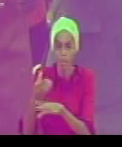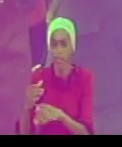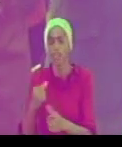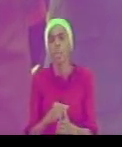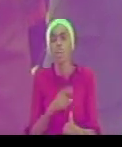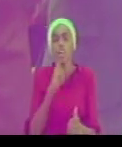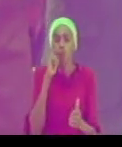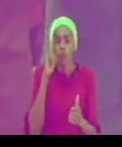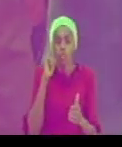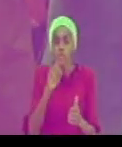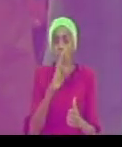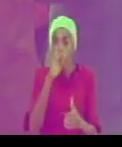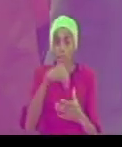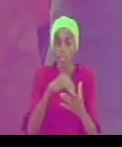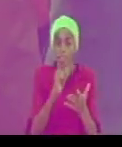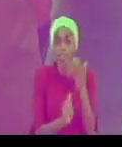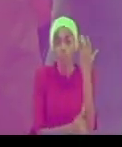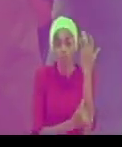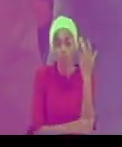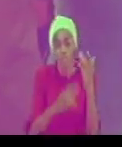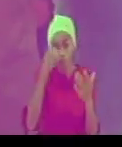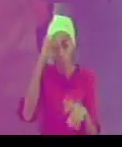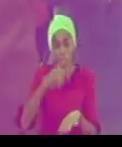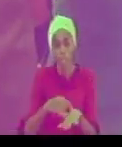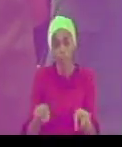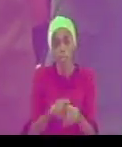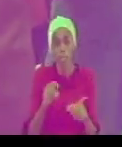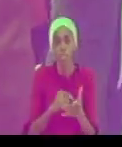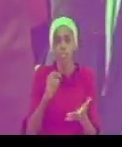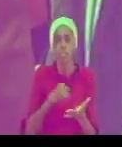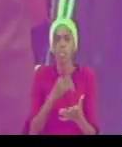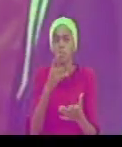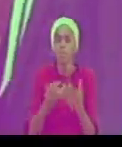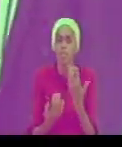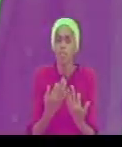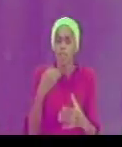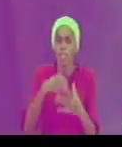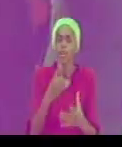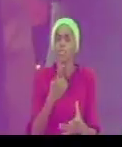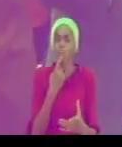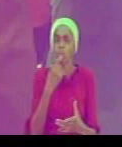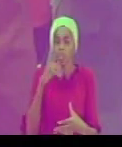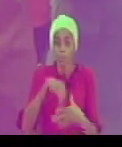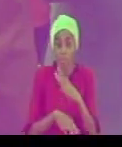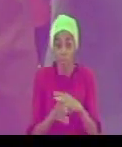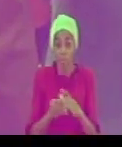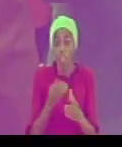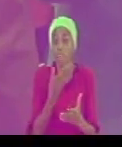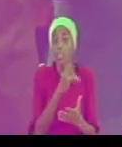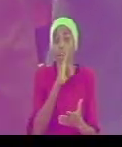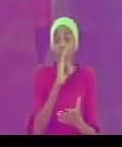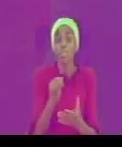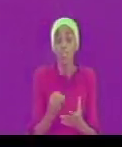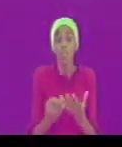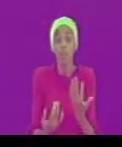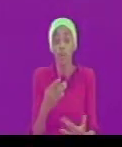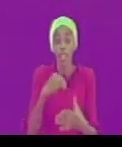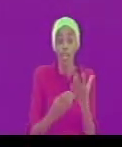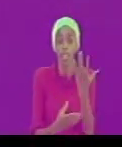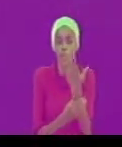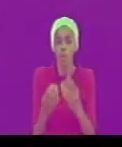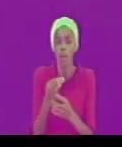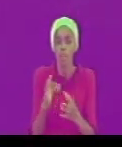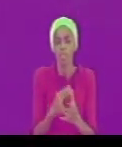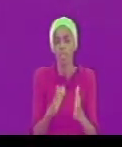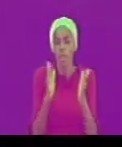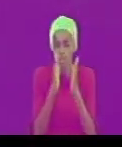There is authority in your mouth. There is a power in your mouth. Let's use the authority that God has given unto us. Let's use the authority, this global opportunity